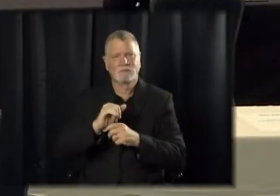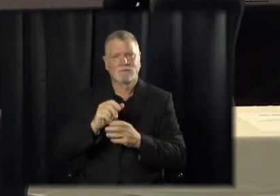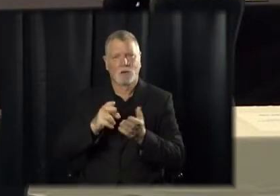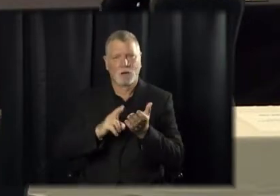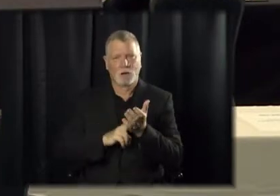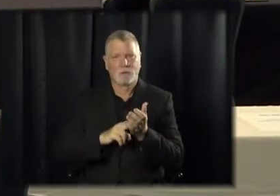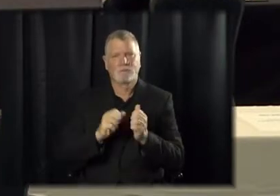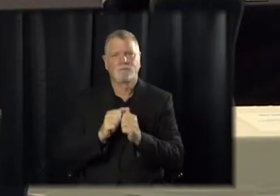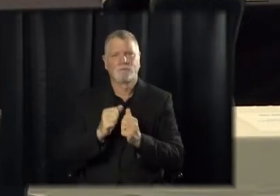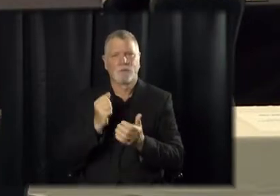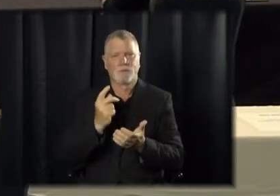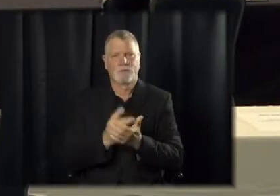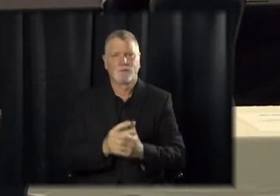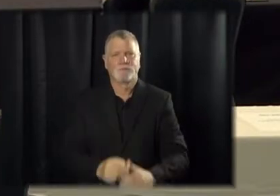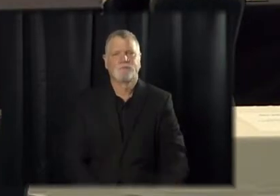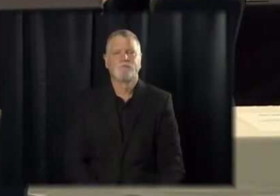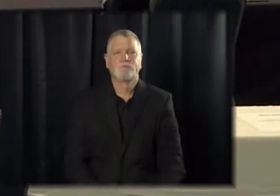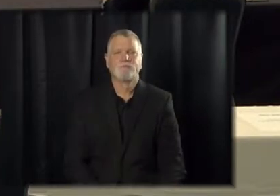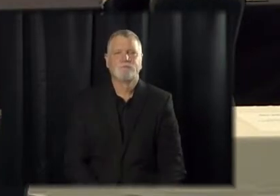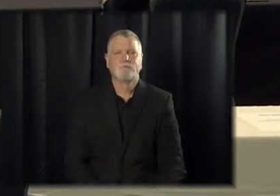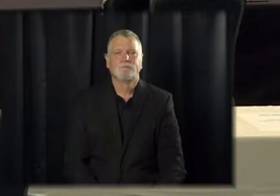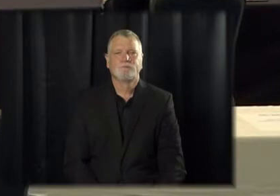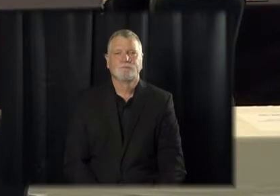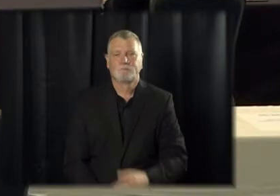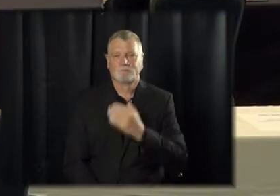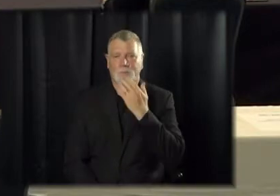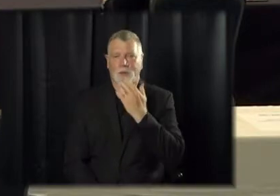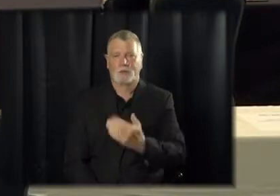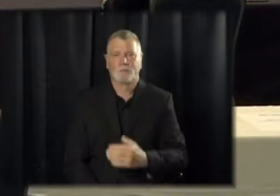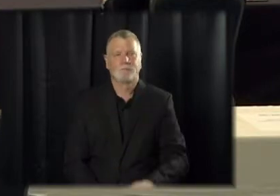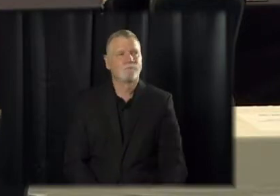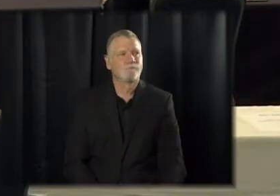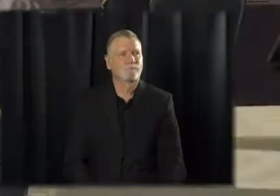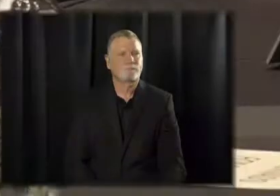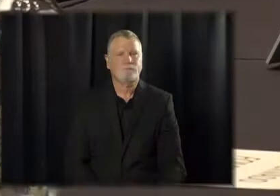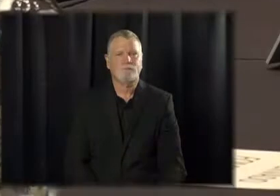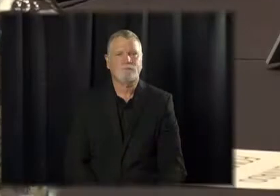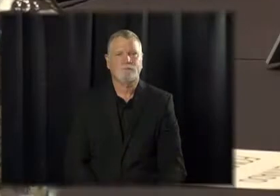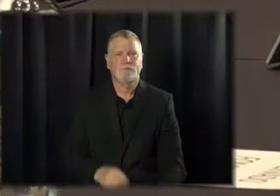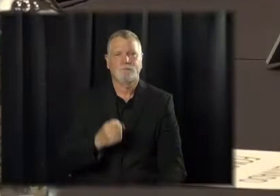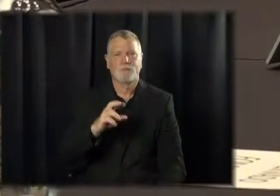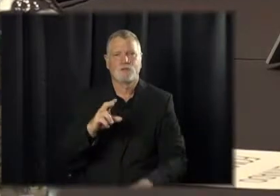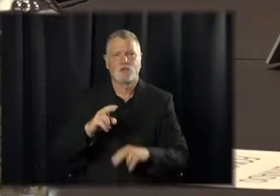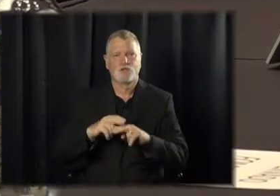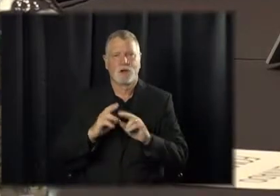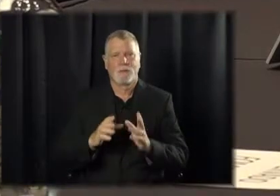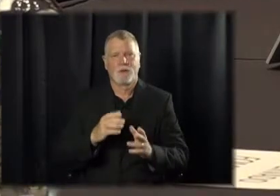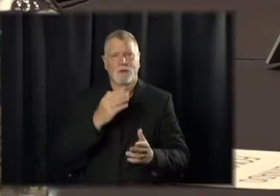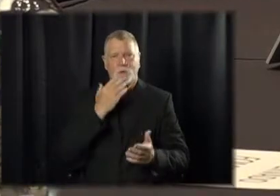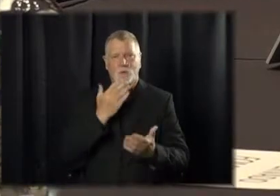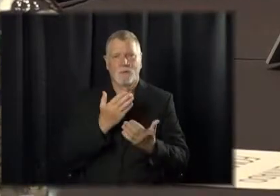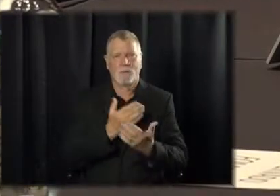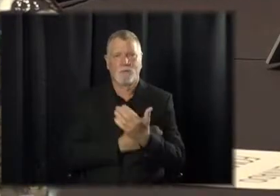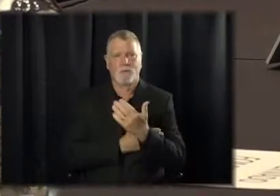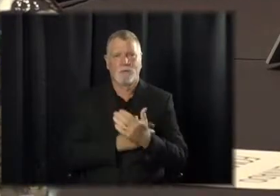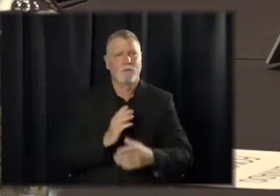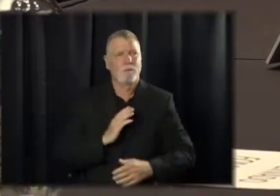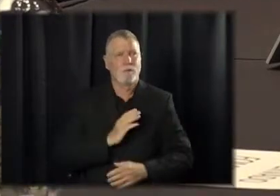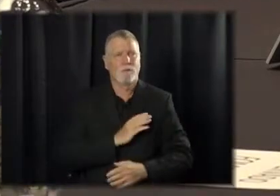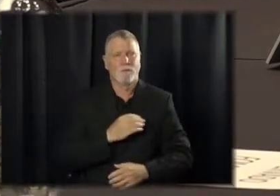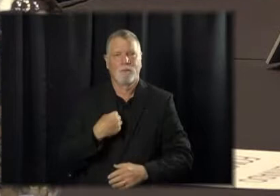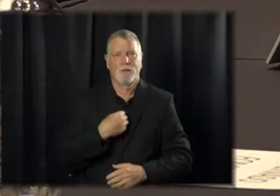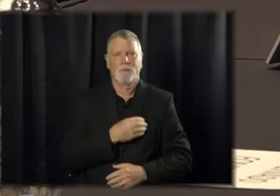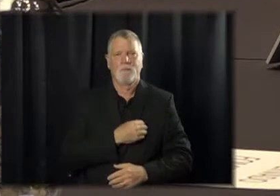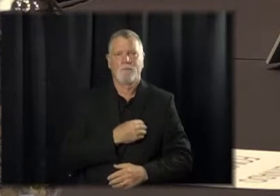contract approval. Thanks, Alejandro. Thank you, Mr. Chairman, and thank you and good morning to the board members,